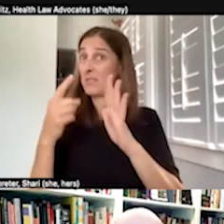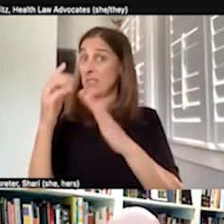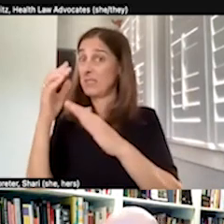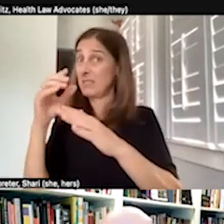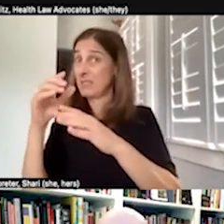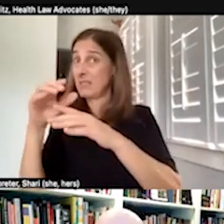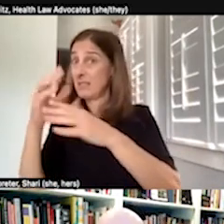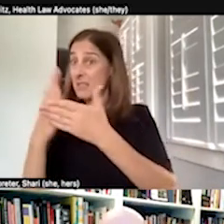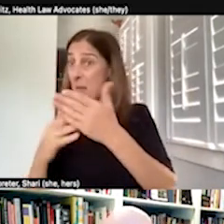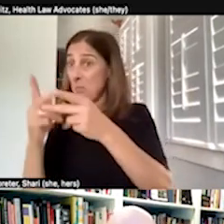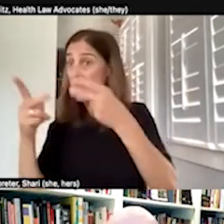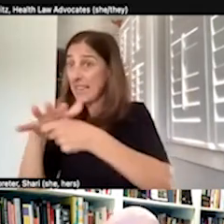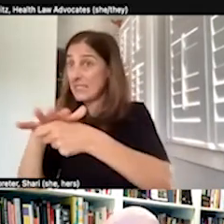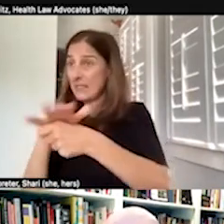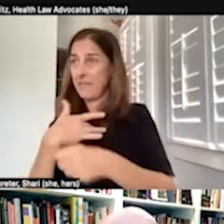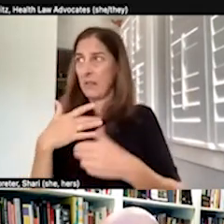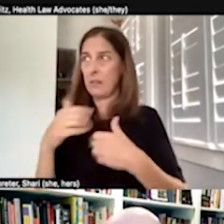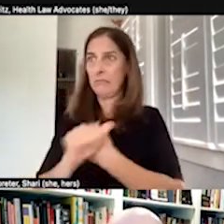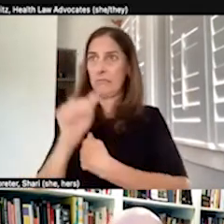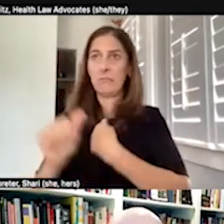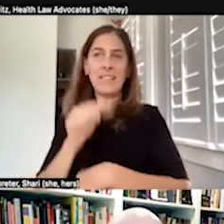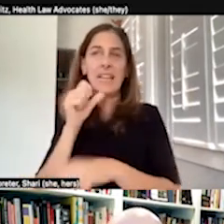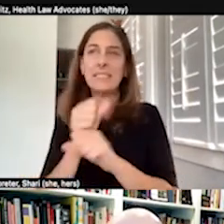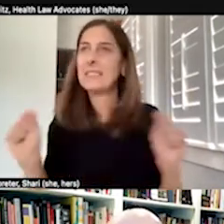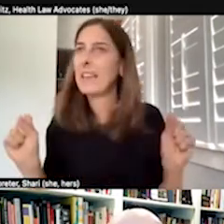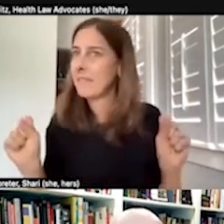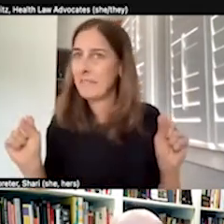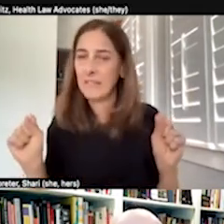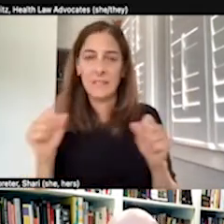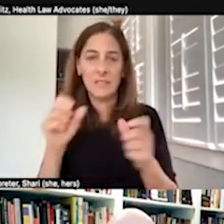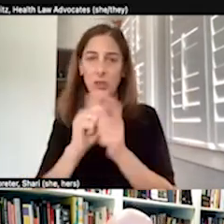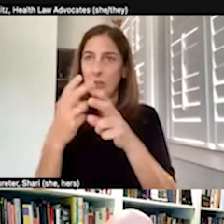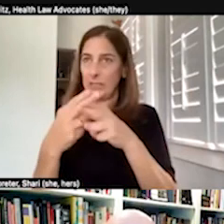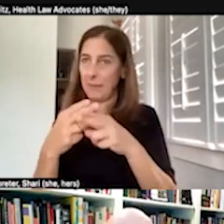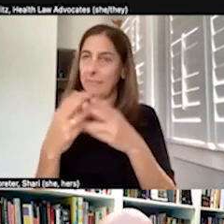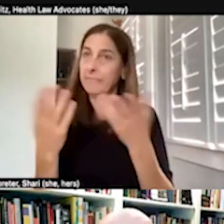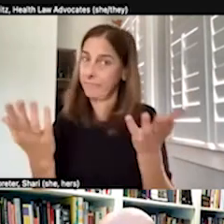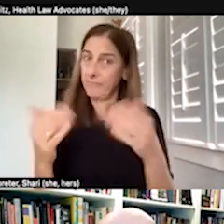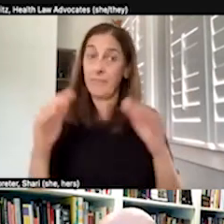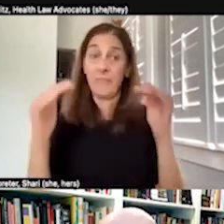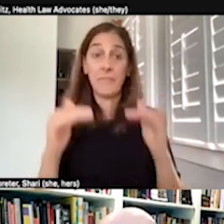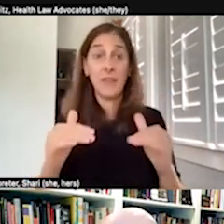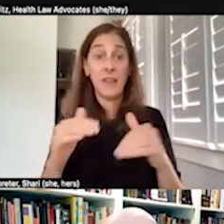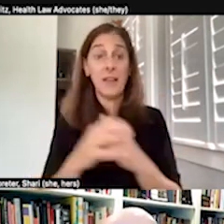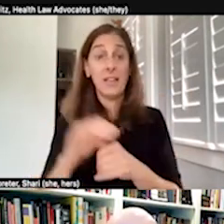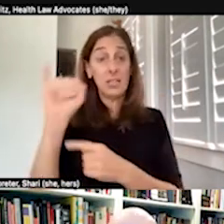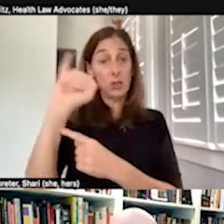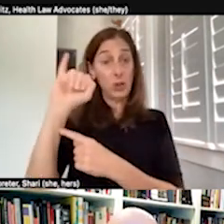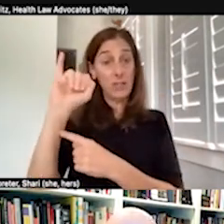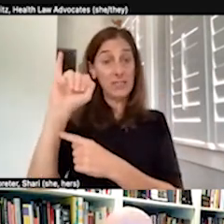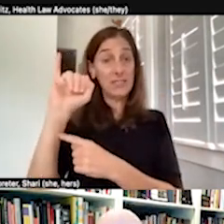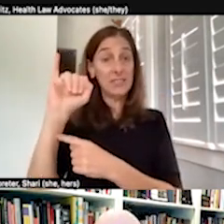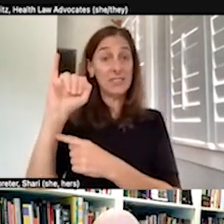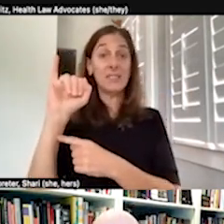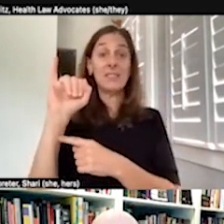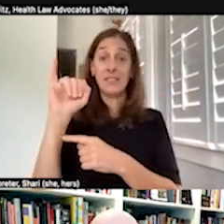Turning this a little bit into a focus on healthcare and insurance, there can be insurance barriers for gender affirming care, both